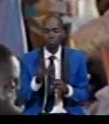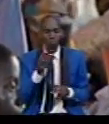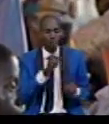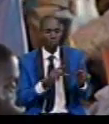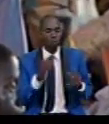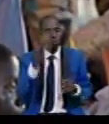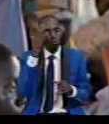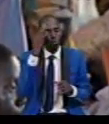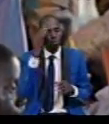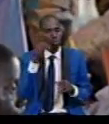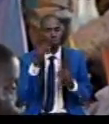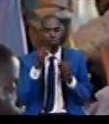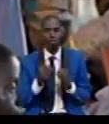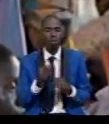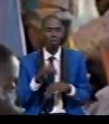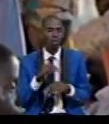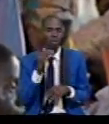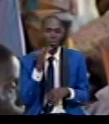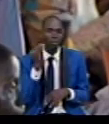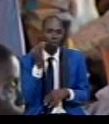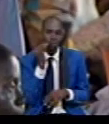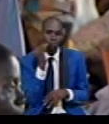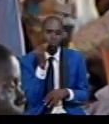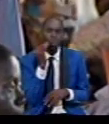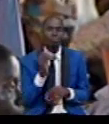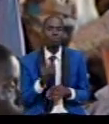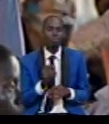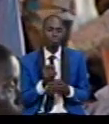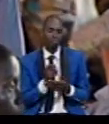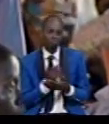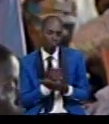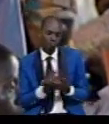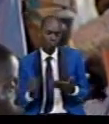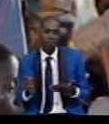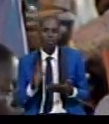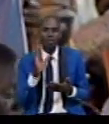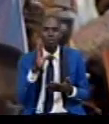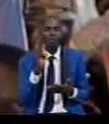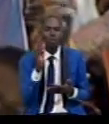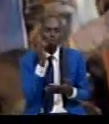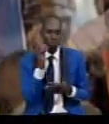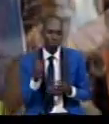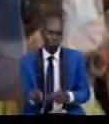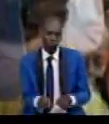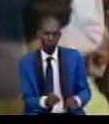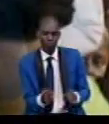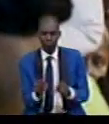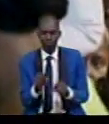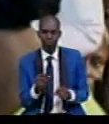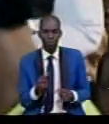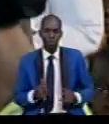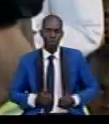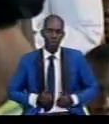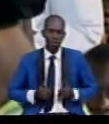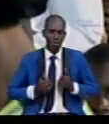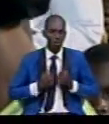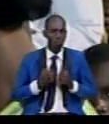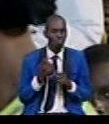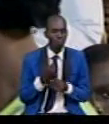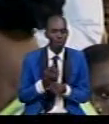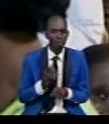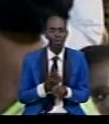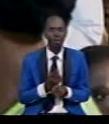State to them the street where you live, the nearest bus stop.